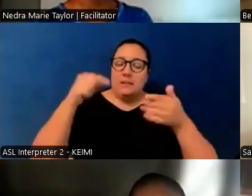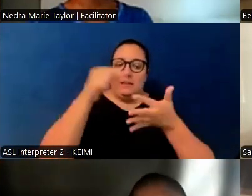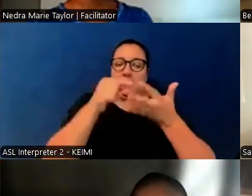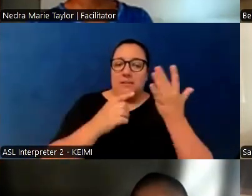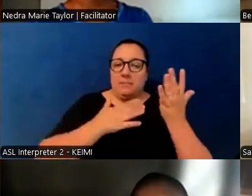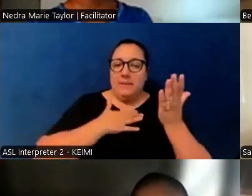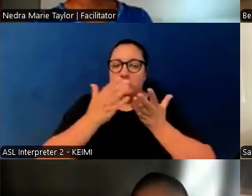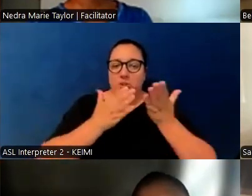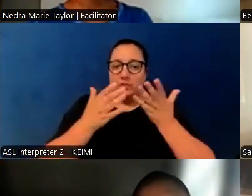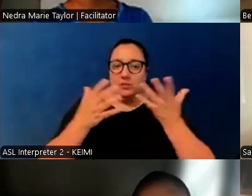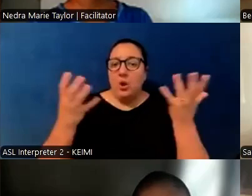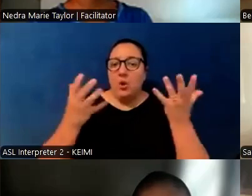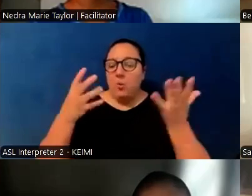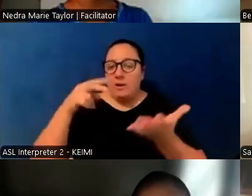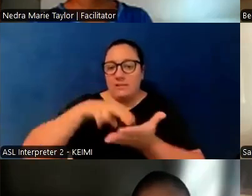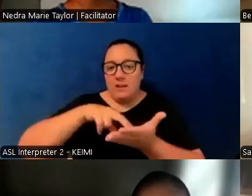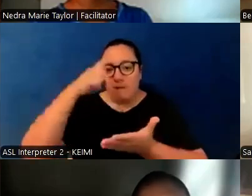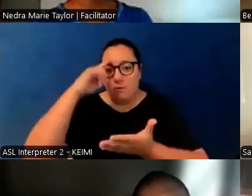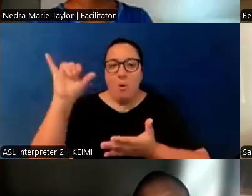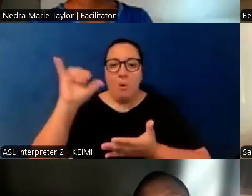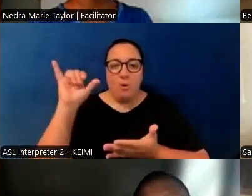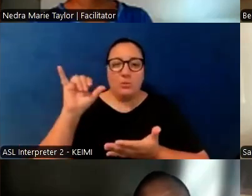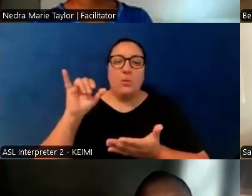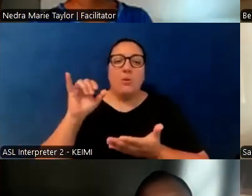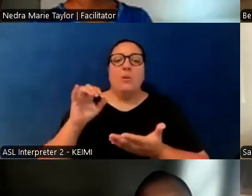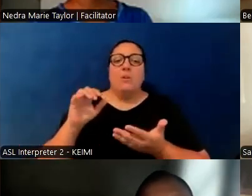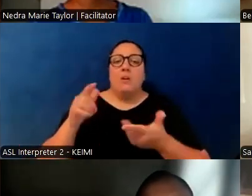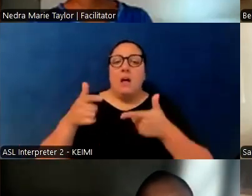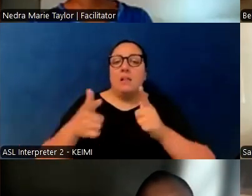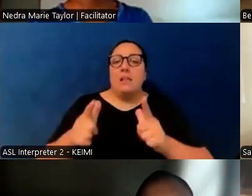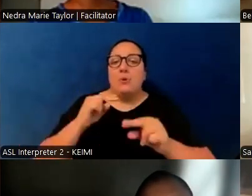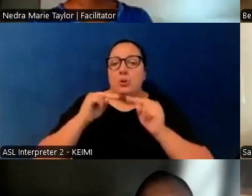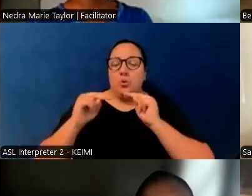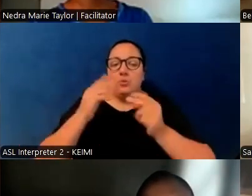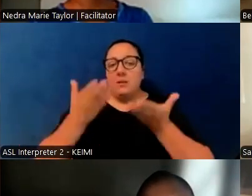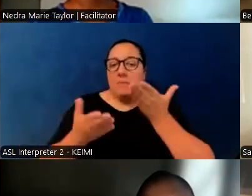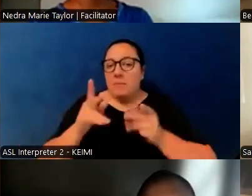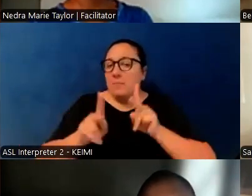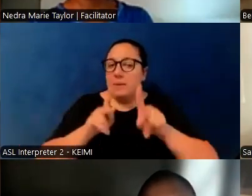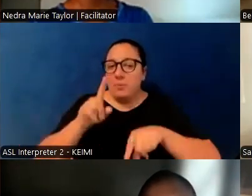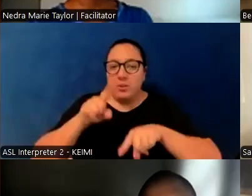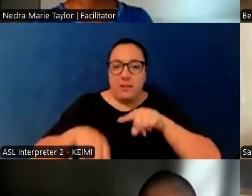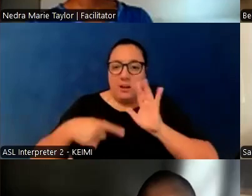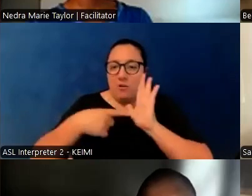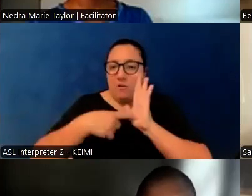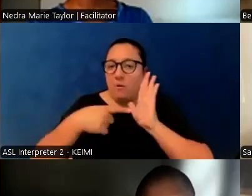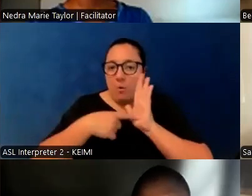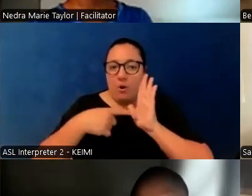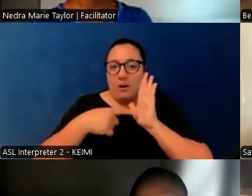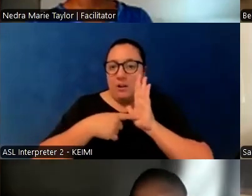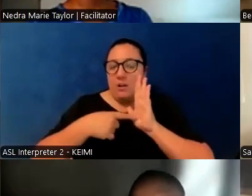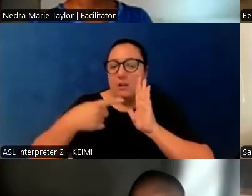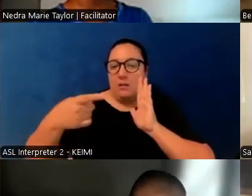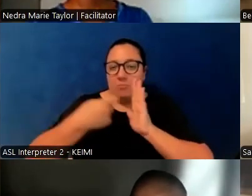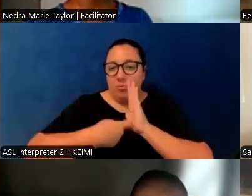like giving negotiation room for people that may not be able to afford the prices, things like that. And building